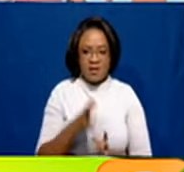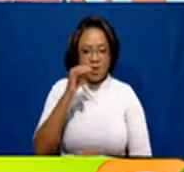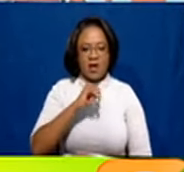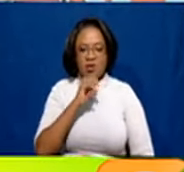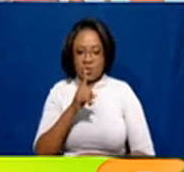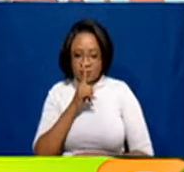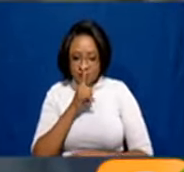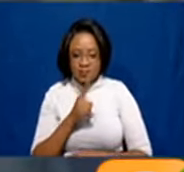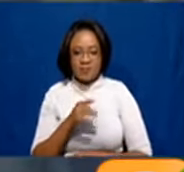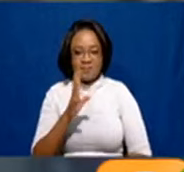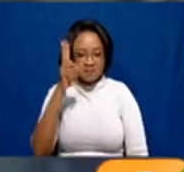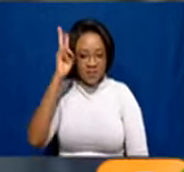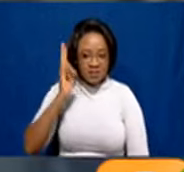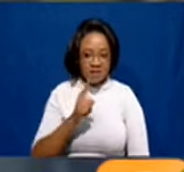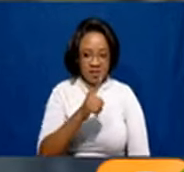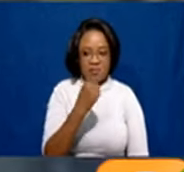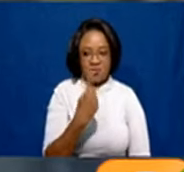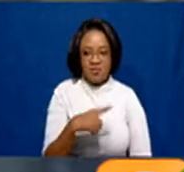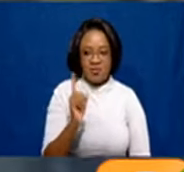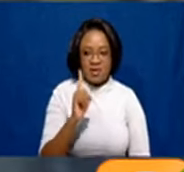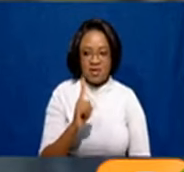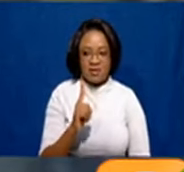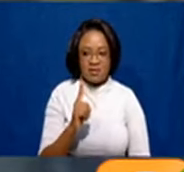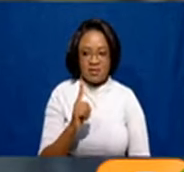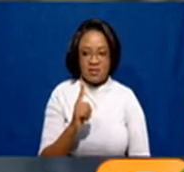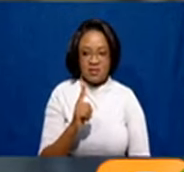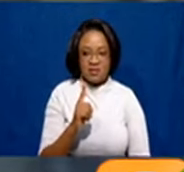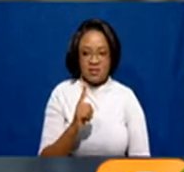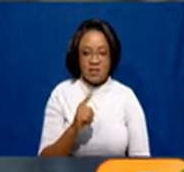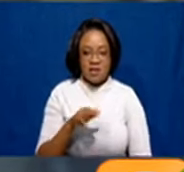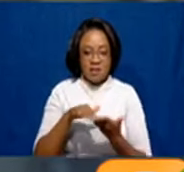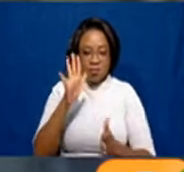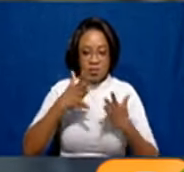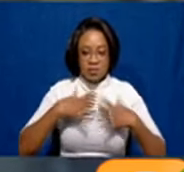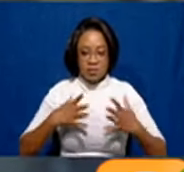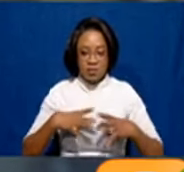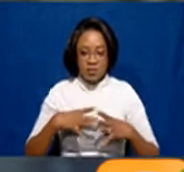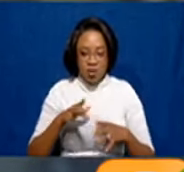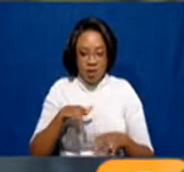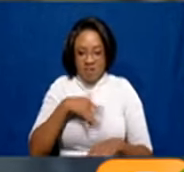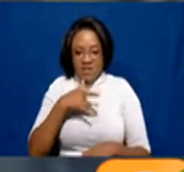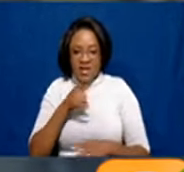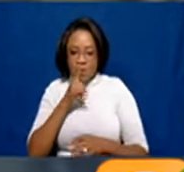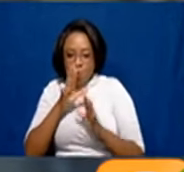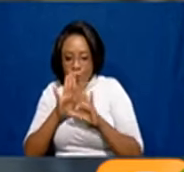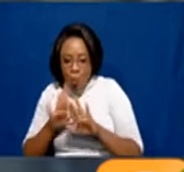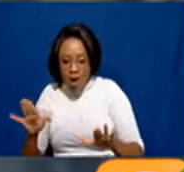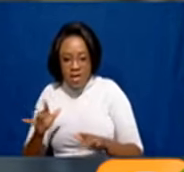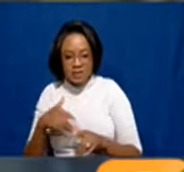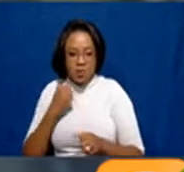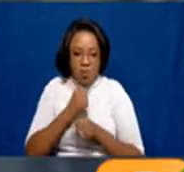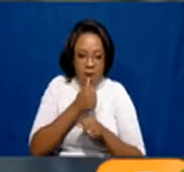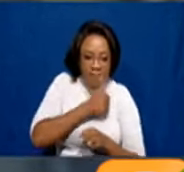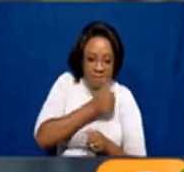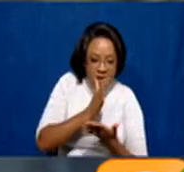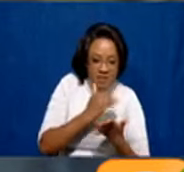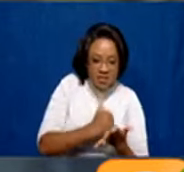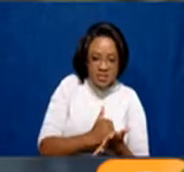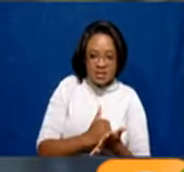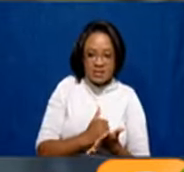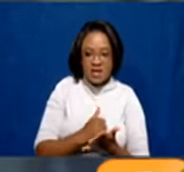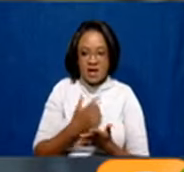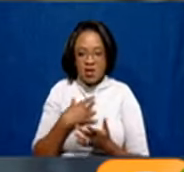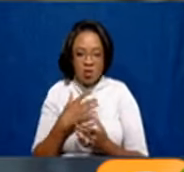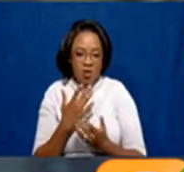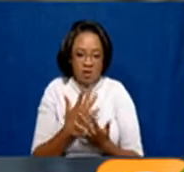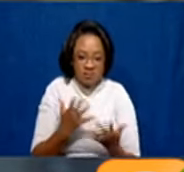right, Victoria. I think most people in my position choose to live a quiet life. Maybe they work in the private sector or they run